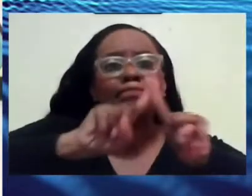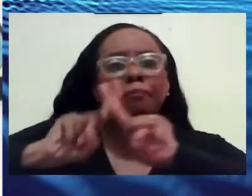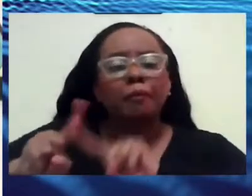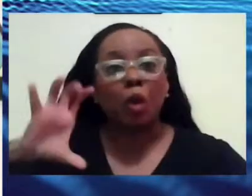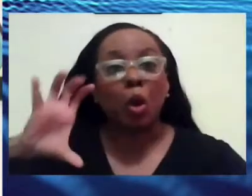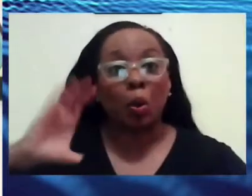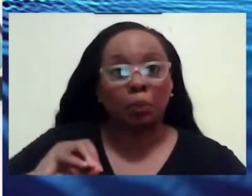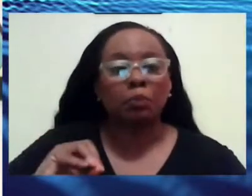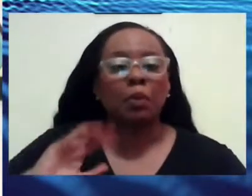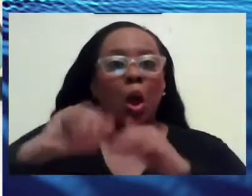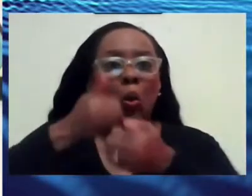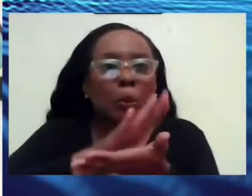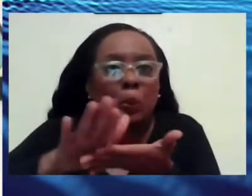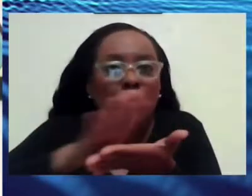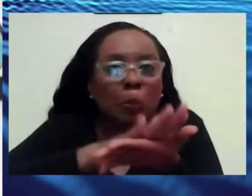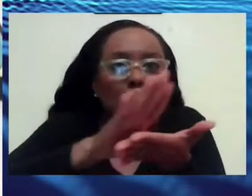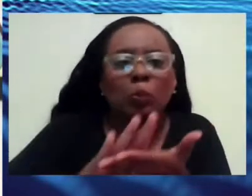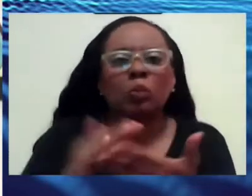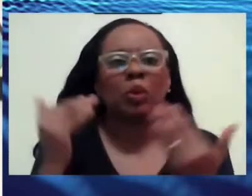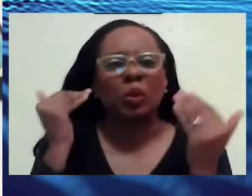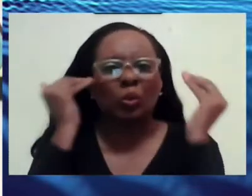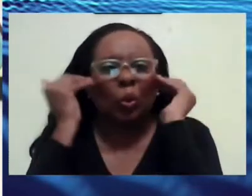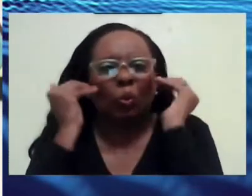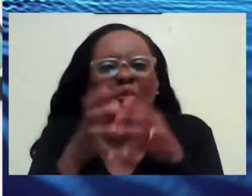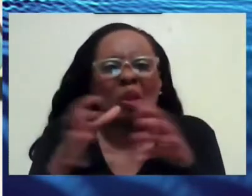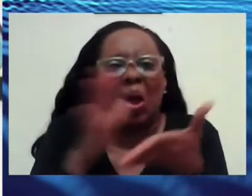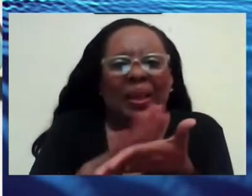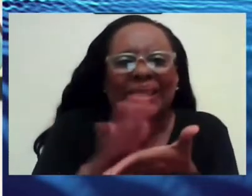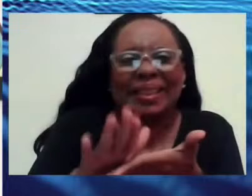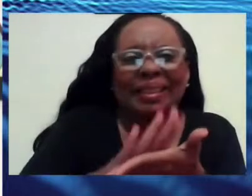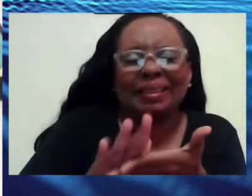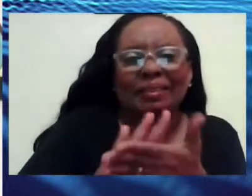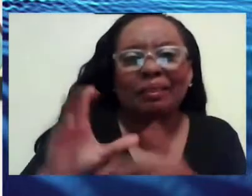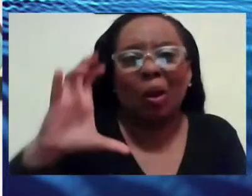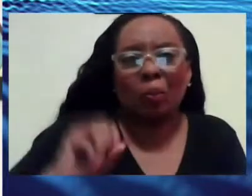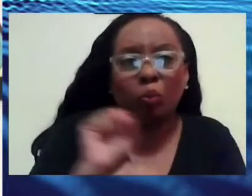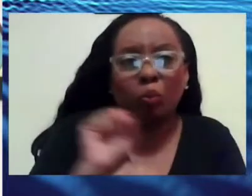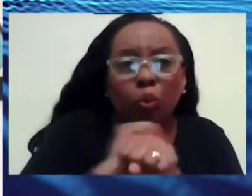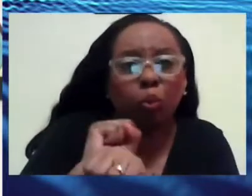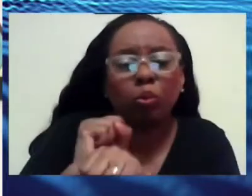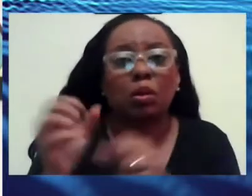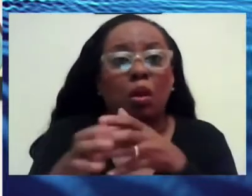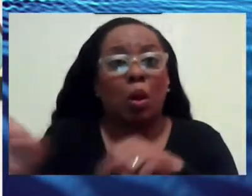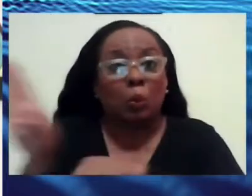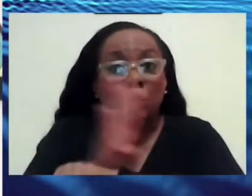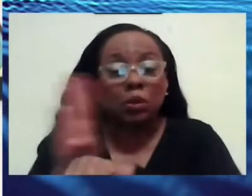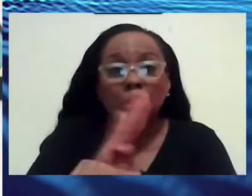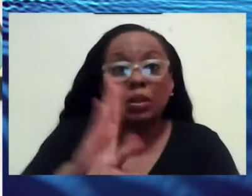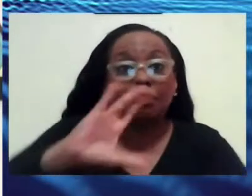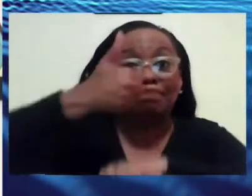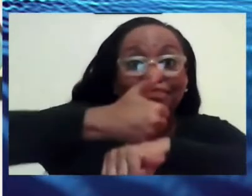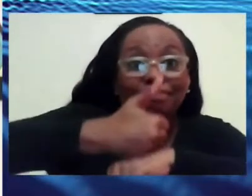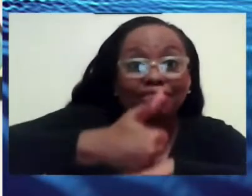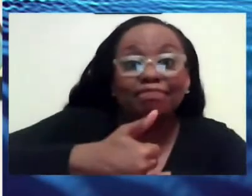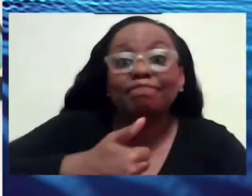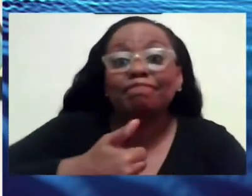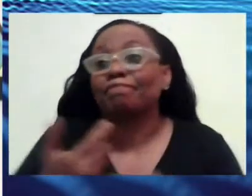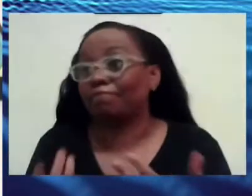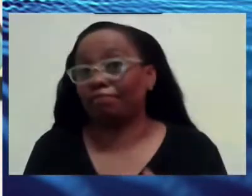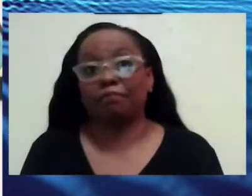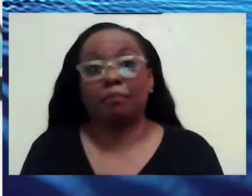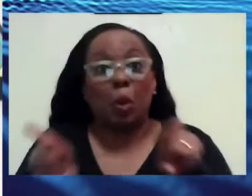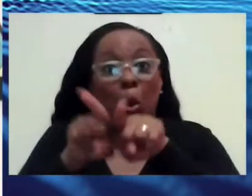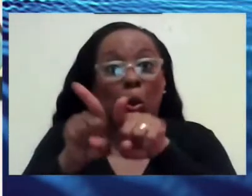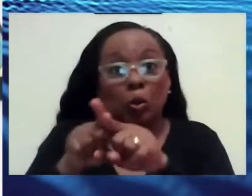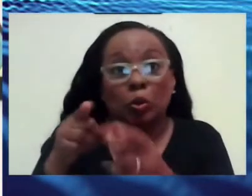There are a number of industrial cleaners that work with the Ministry of Education from time to time. There are a number of businesses that would have been created within the last couple of months as well to